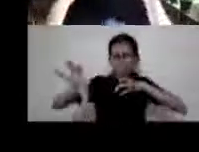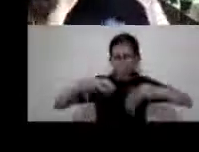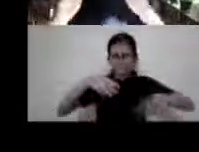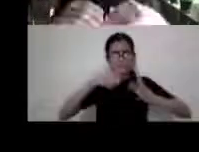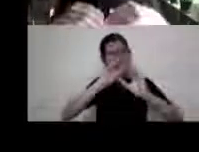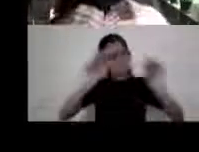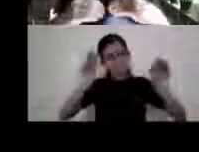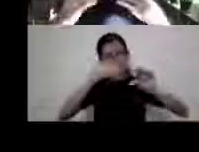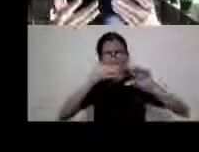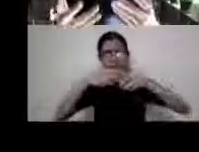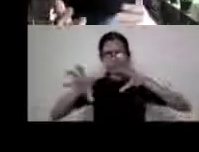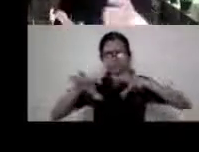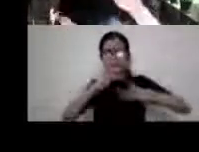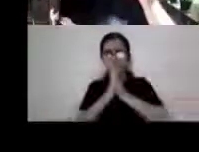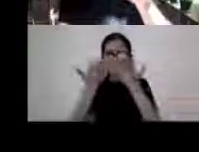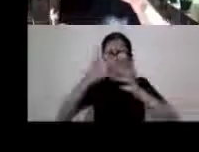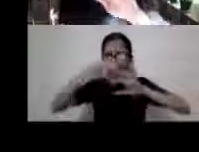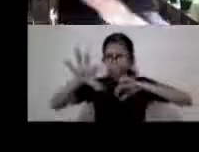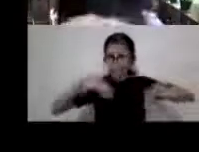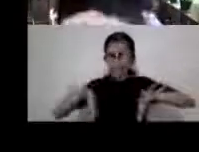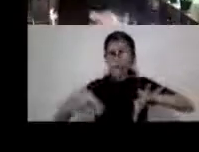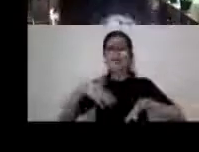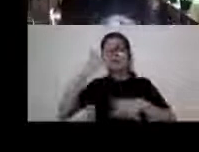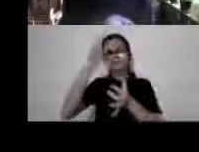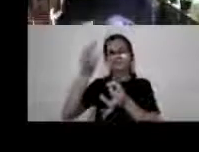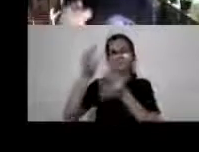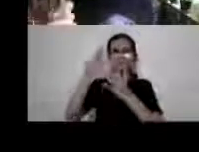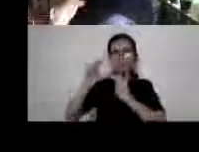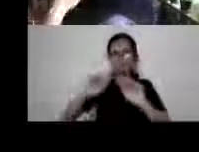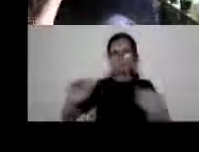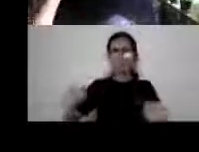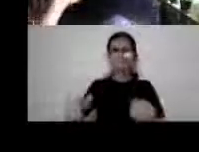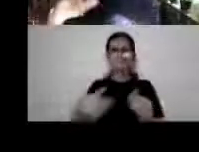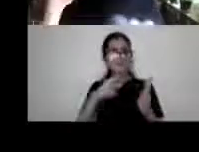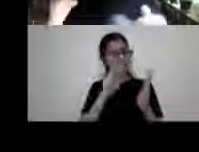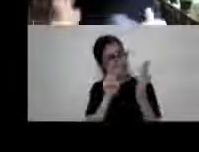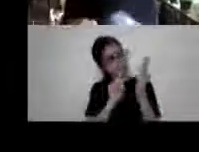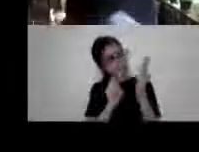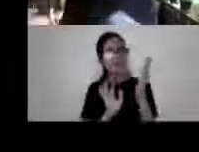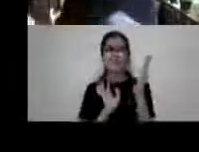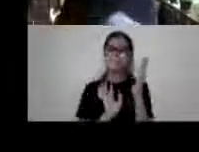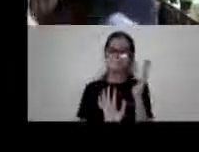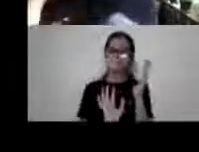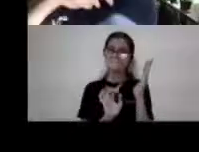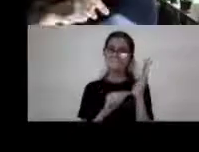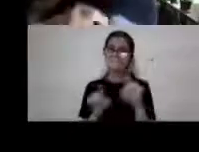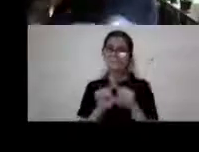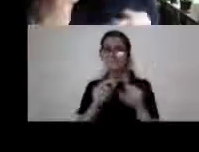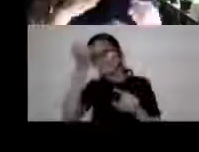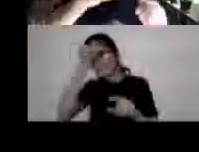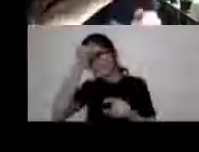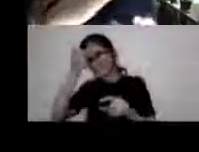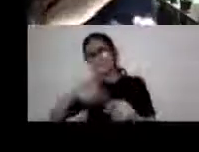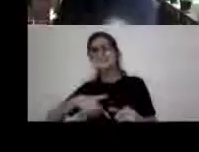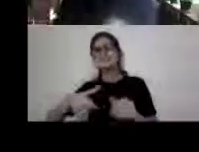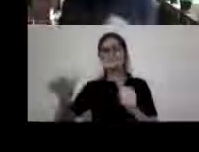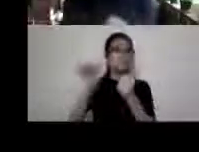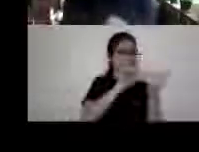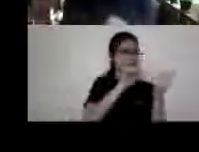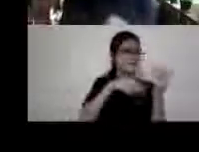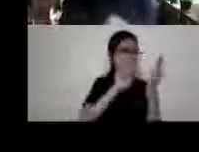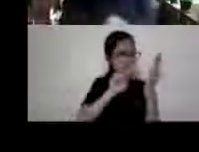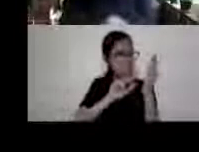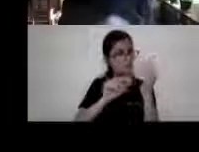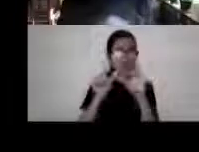make a book where the smart kids are reading from the front and the stupid ones have to go to the back and read it